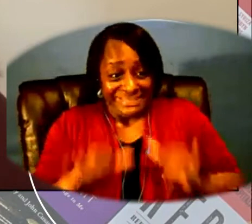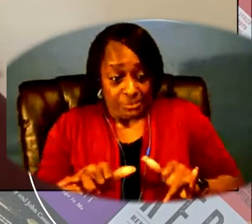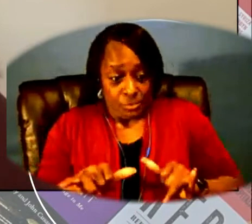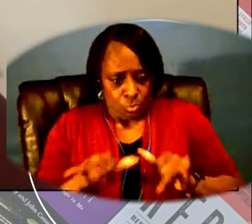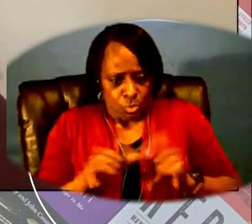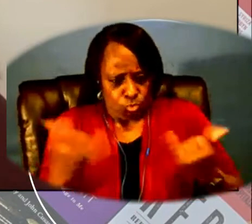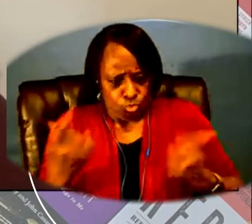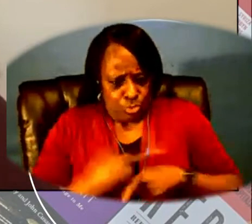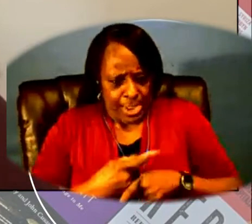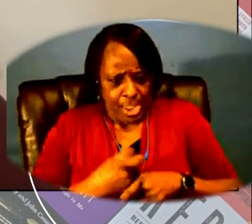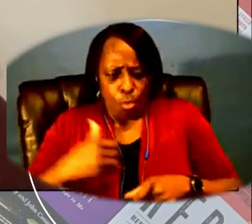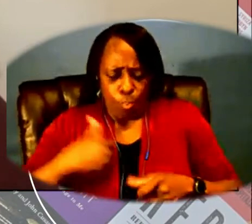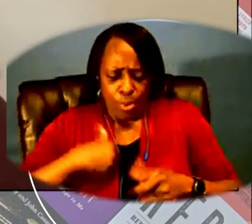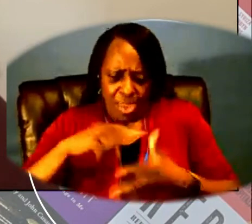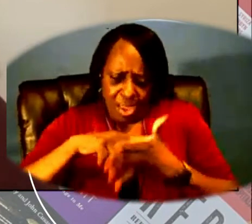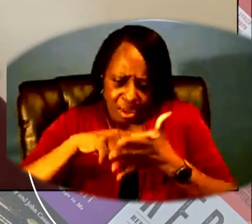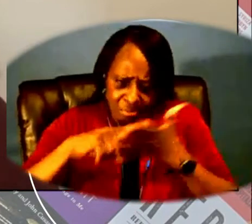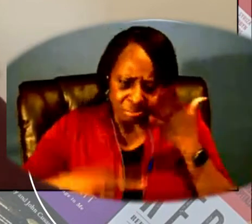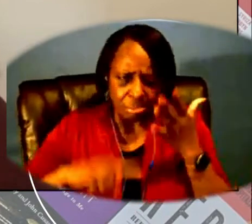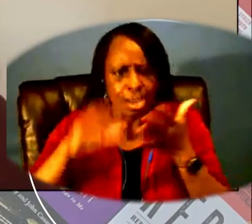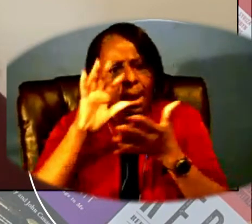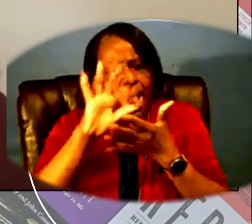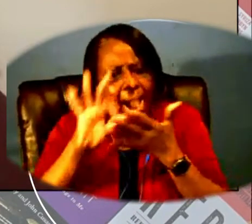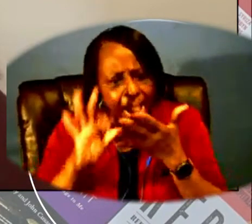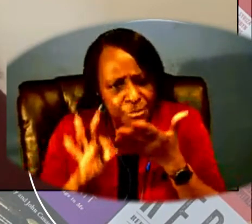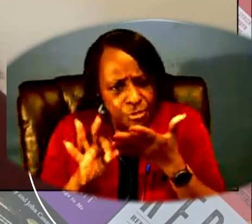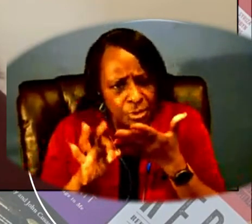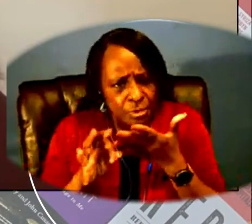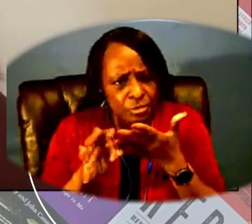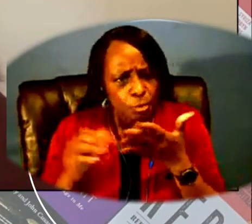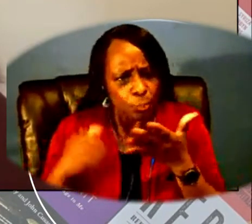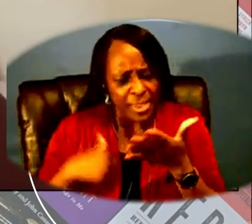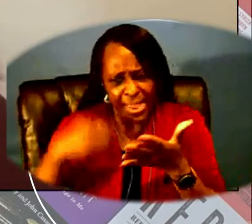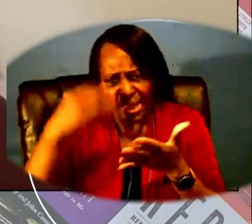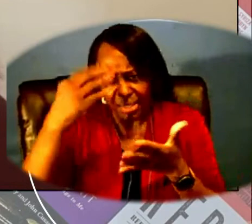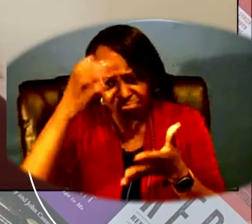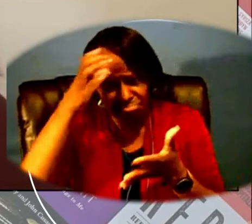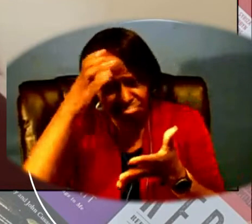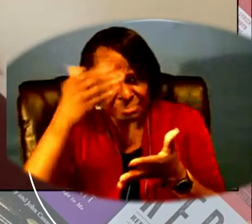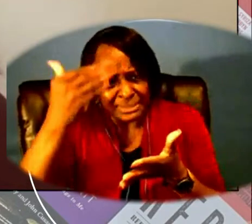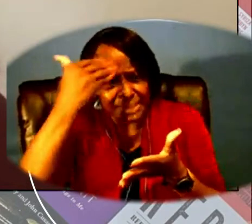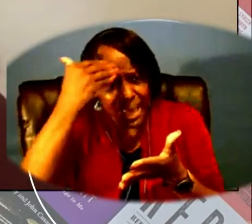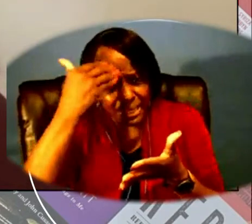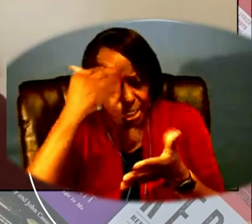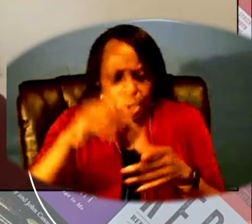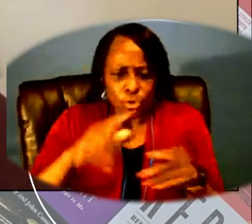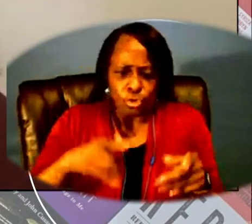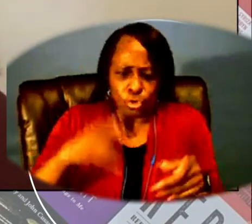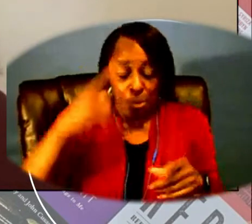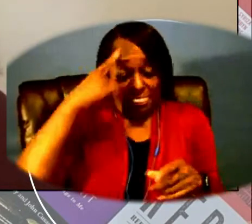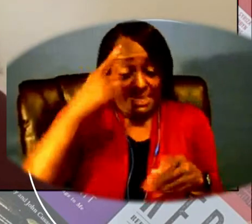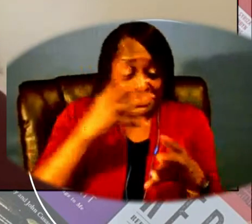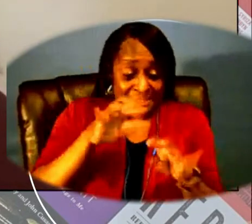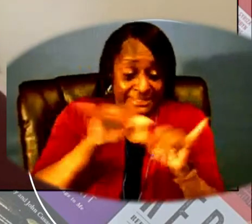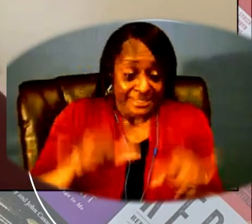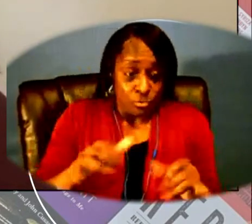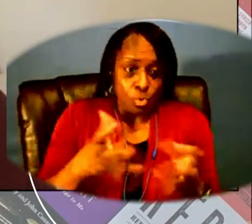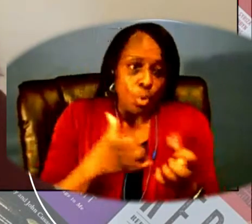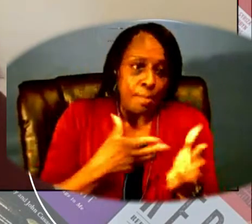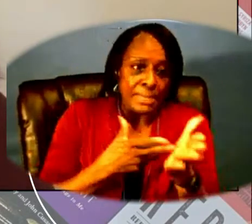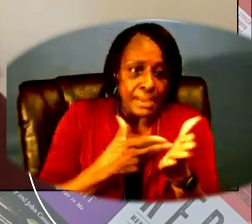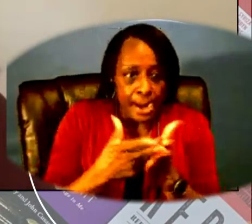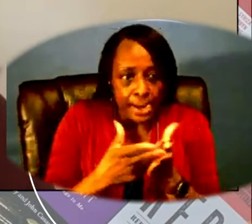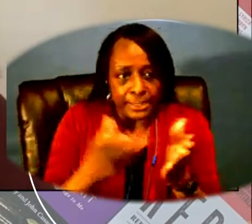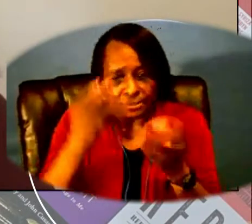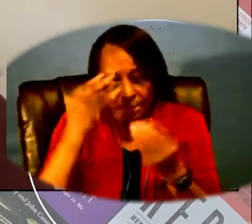the education and all of the options that we have out there. You would think that they'd want to do more, but they're just not. And so I just